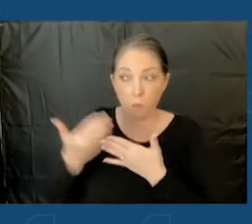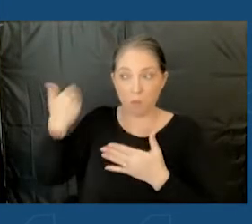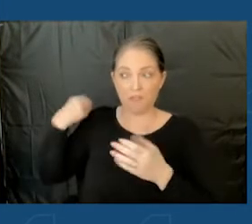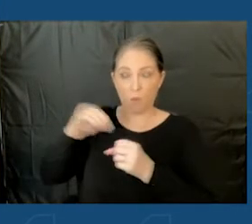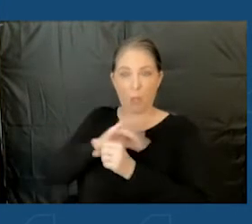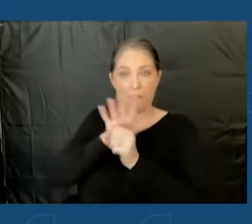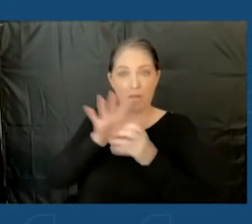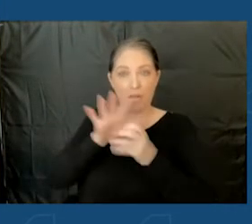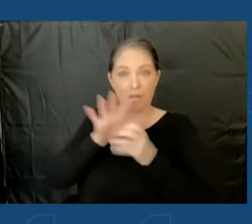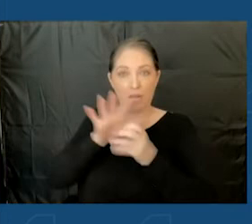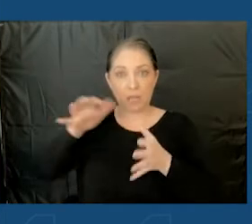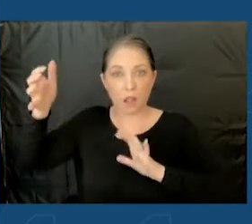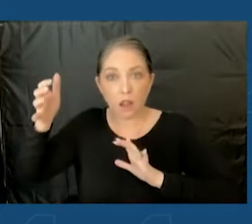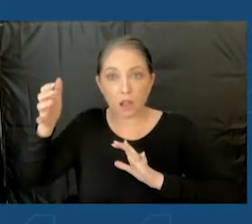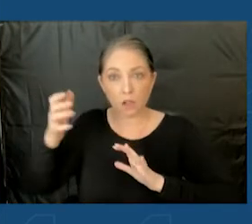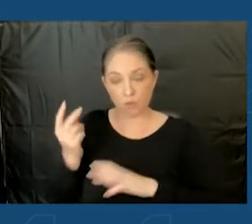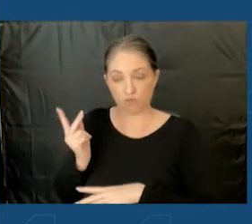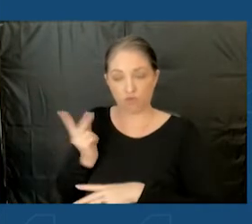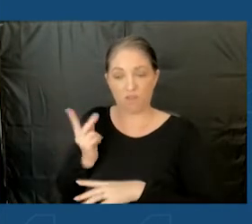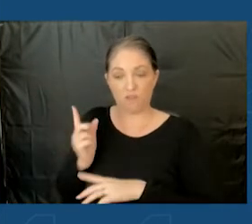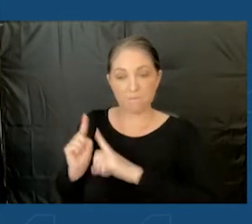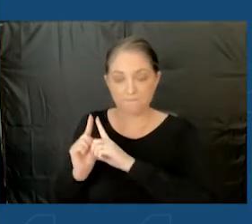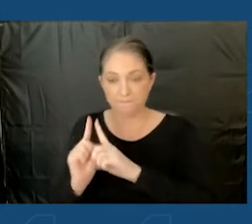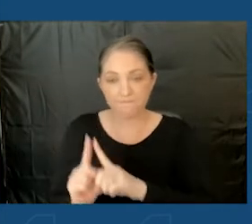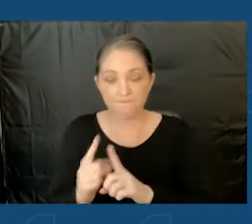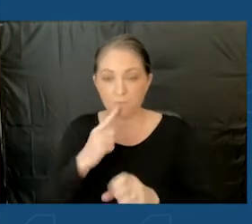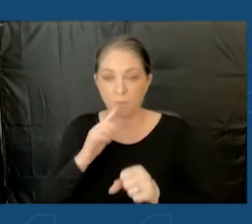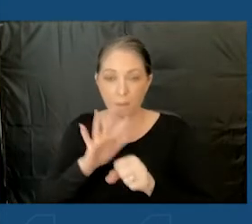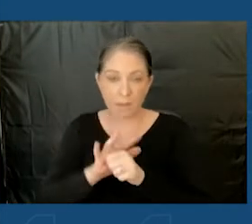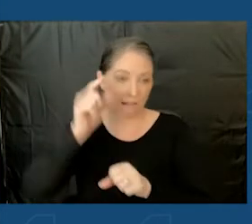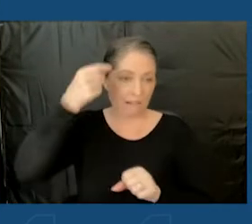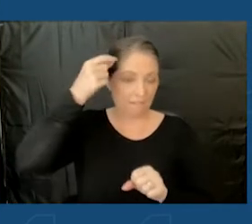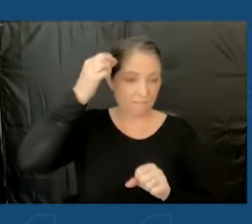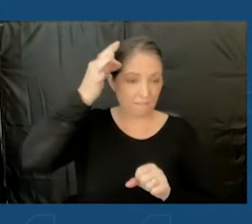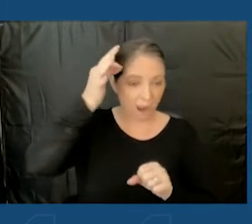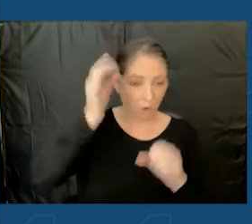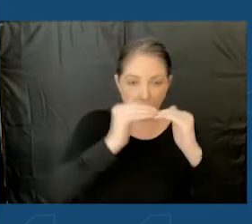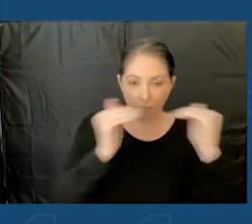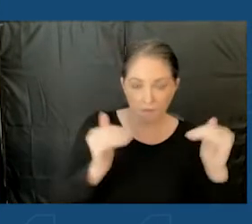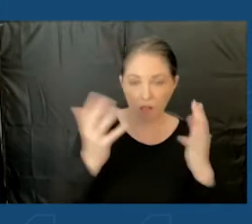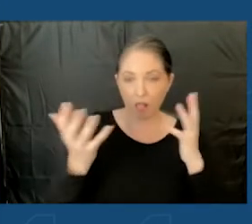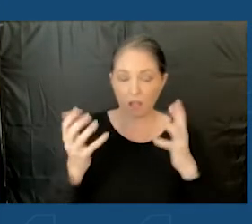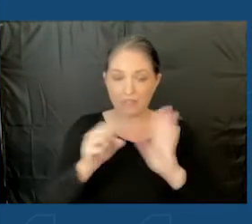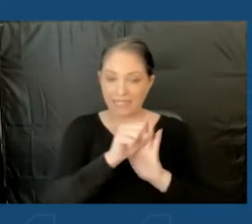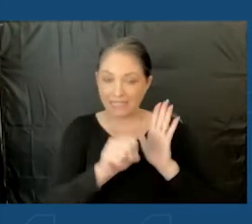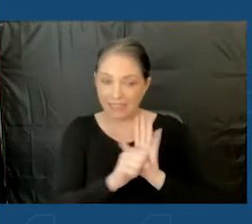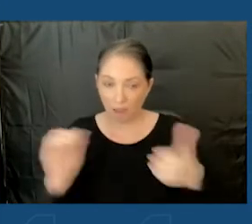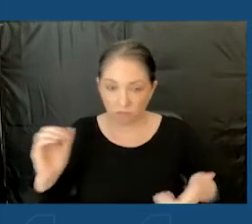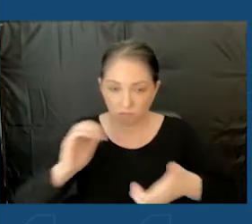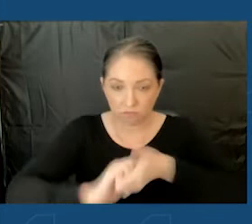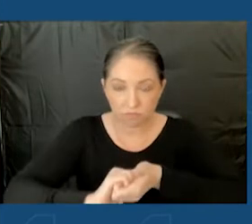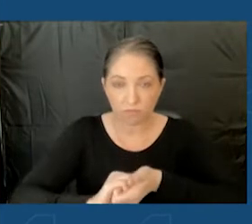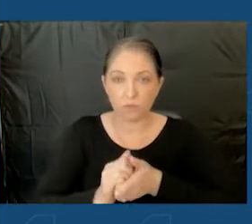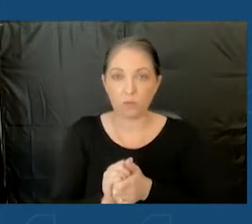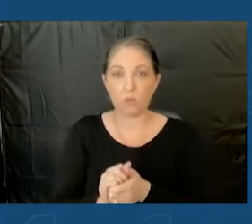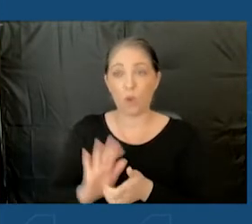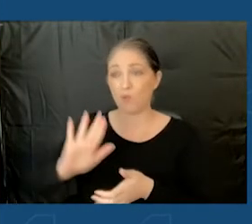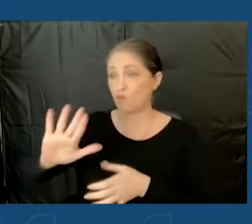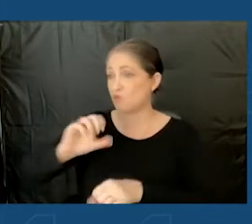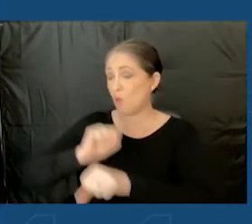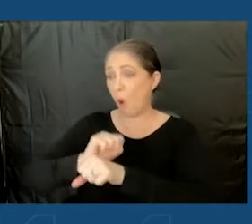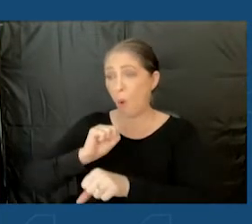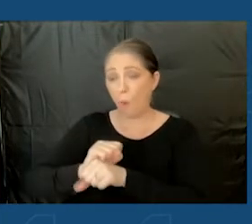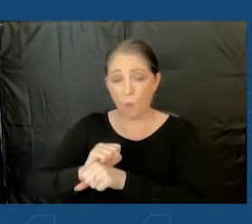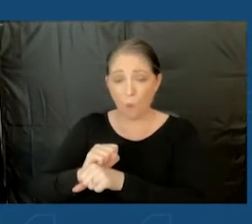were committed to seeing what we could do at the federal level, teaming up with the state. And so I just want to applaud her for all she has done as a champion